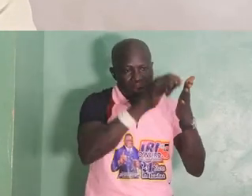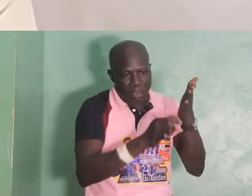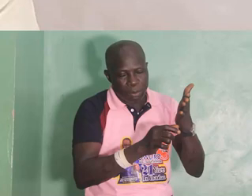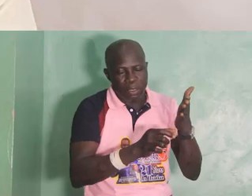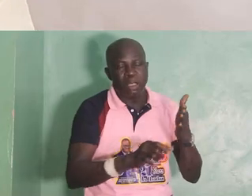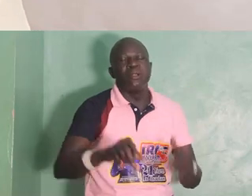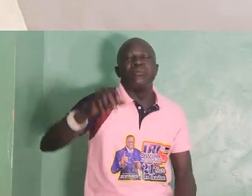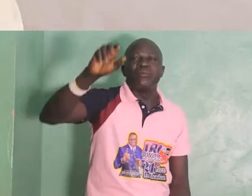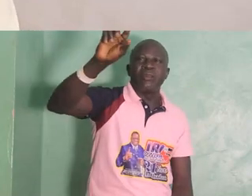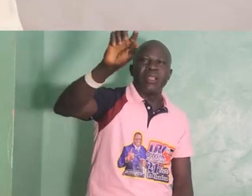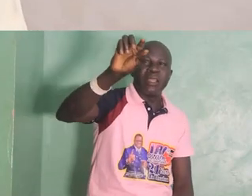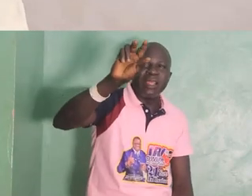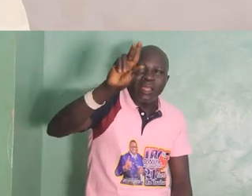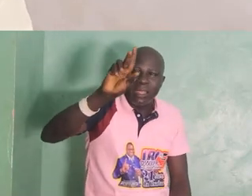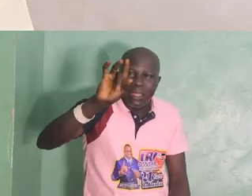18. Verse 24.